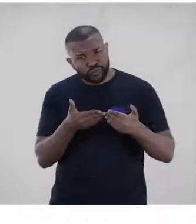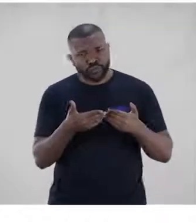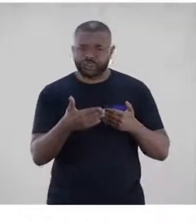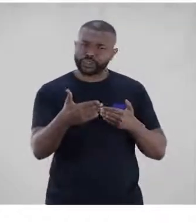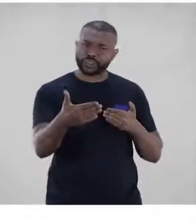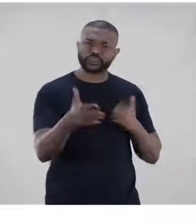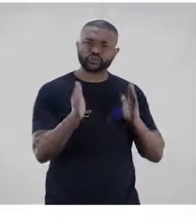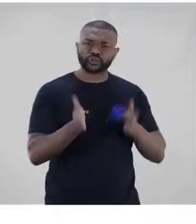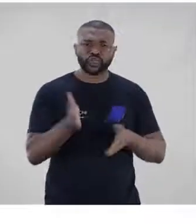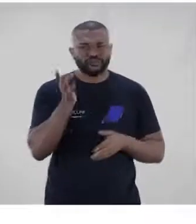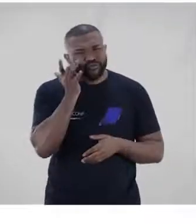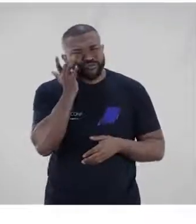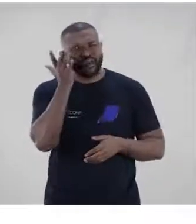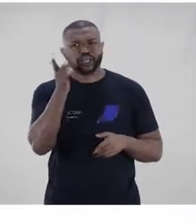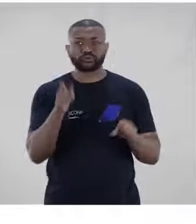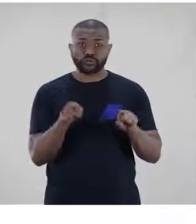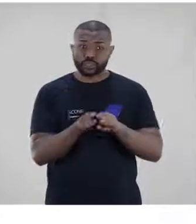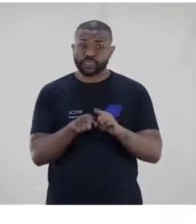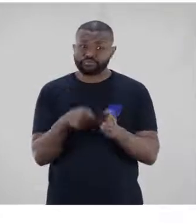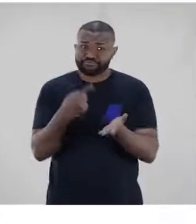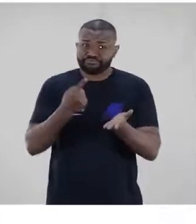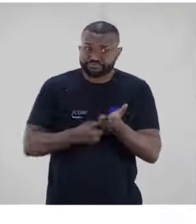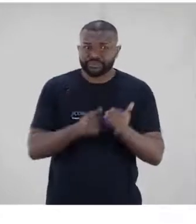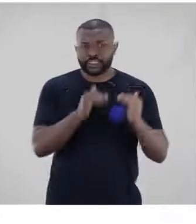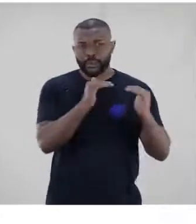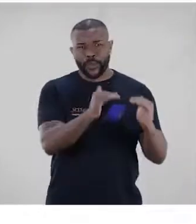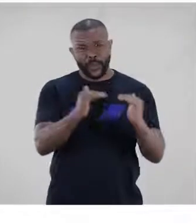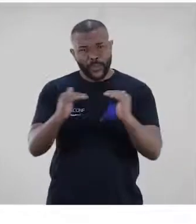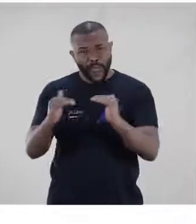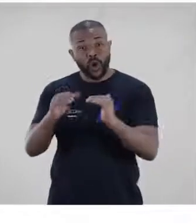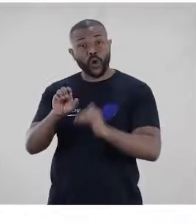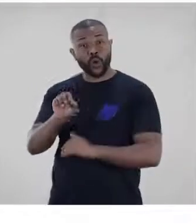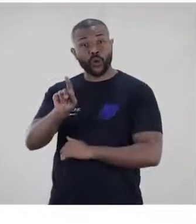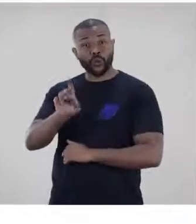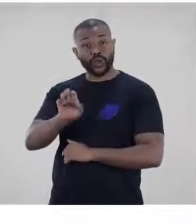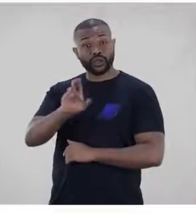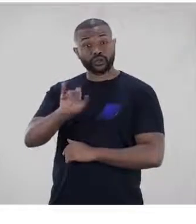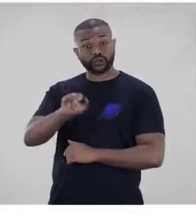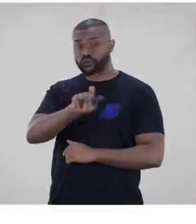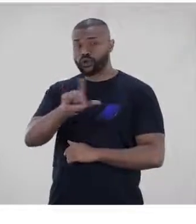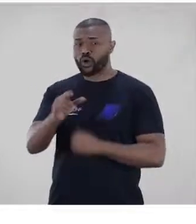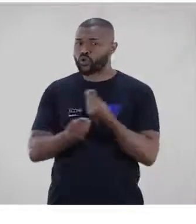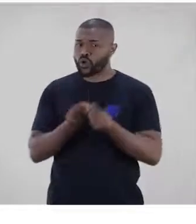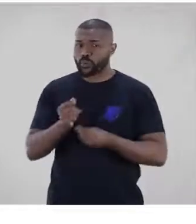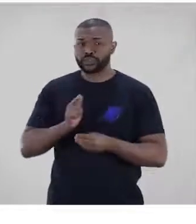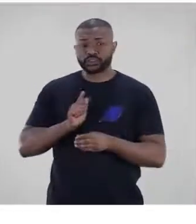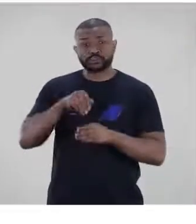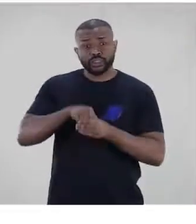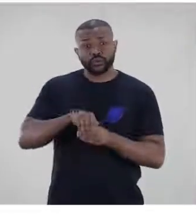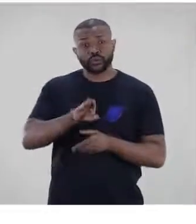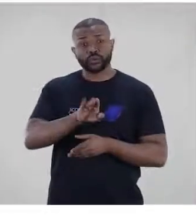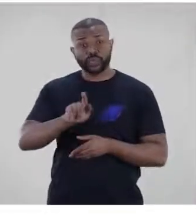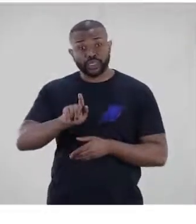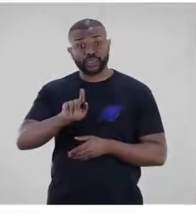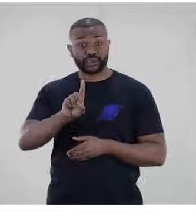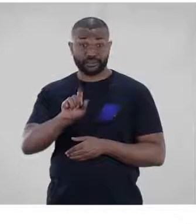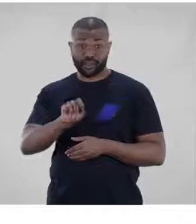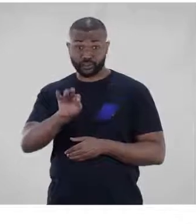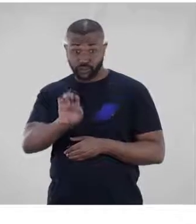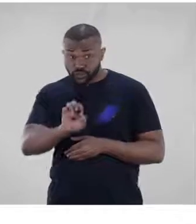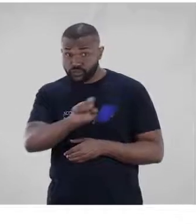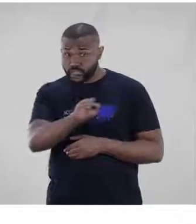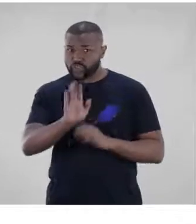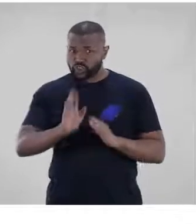adopted and we found helpful and useful to scale in operational world. So what does that look like in the big data world? Well, if we already